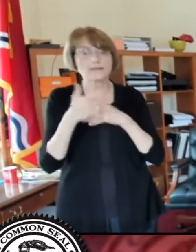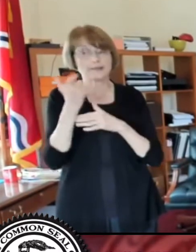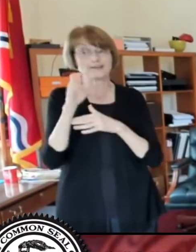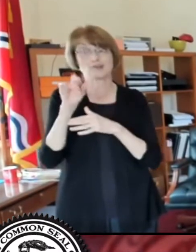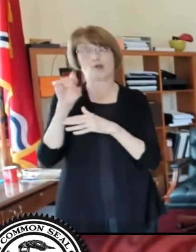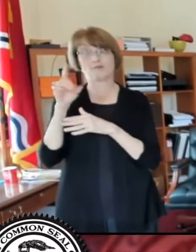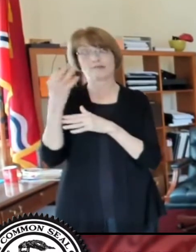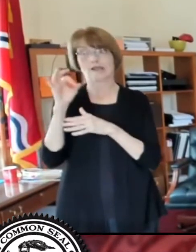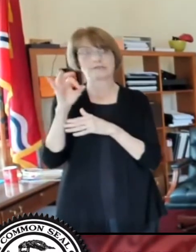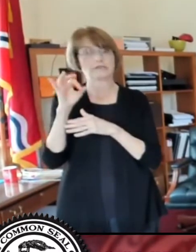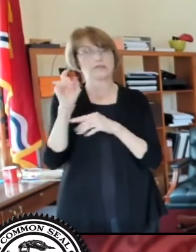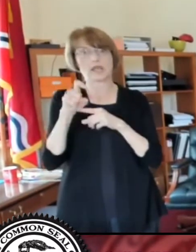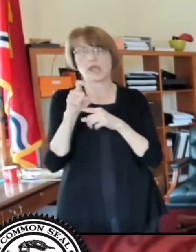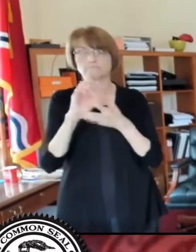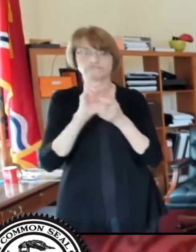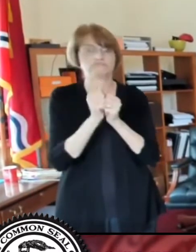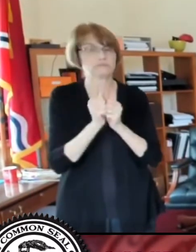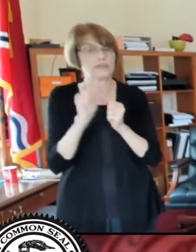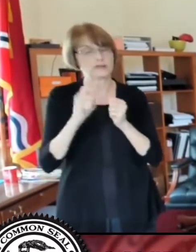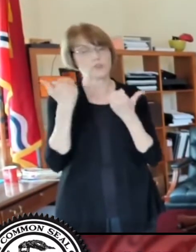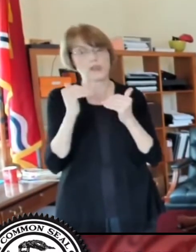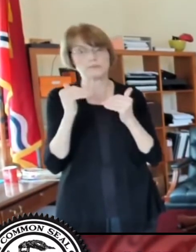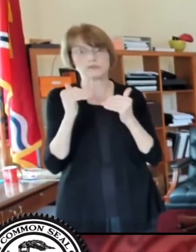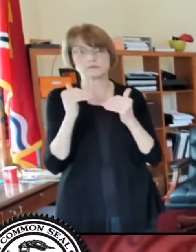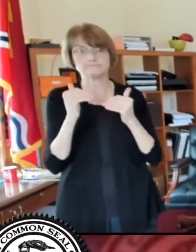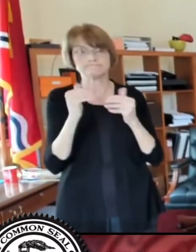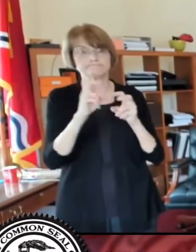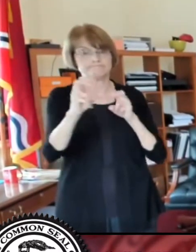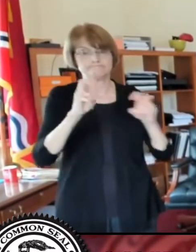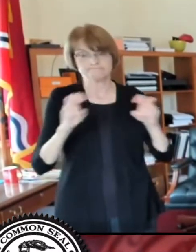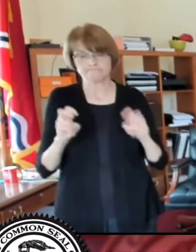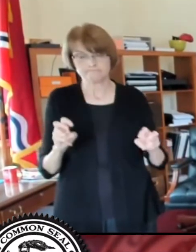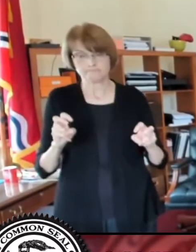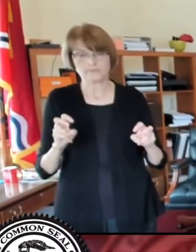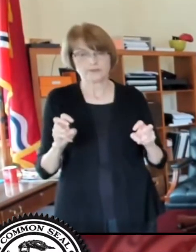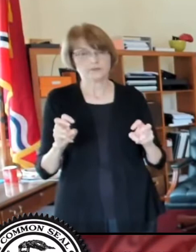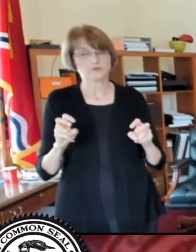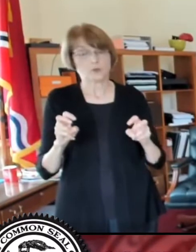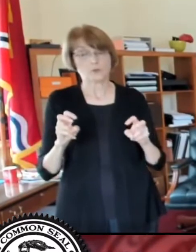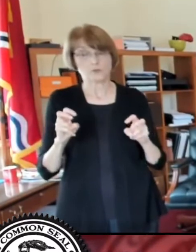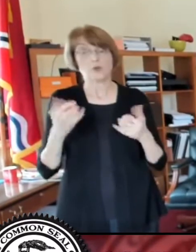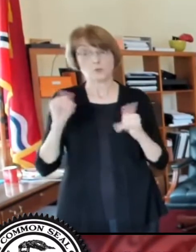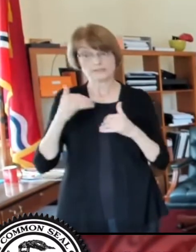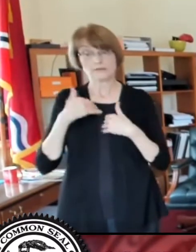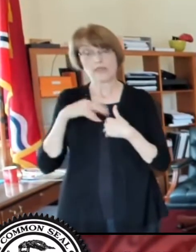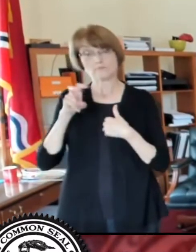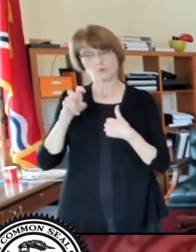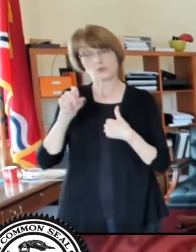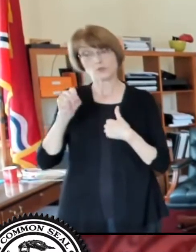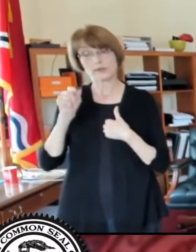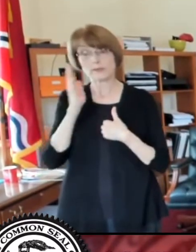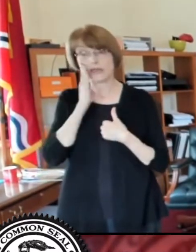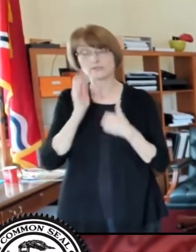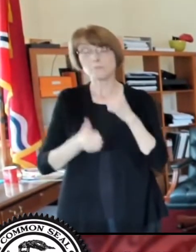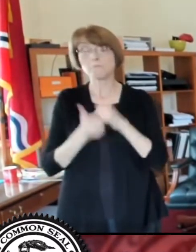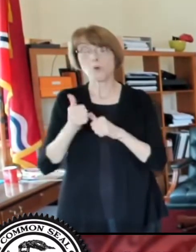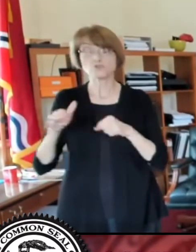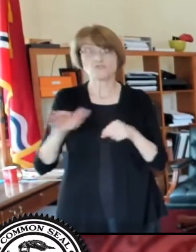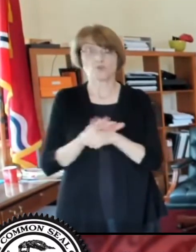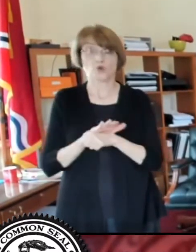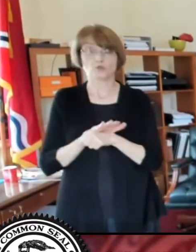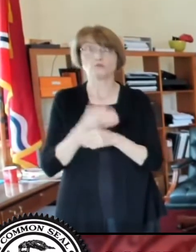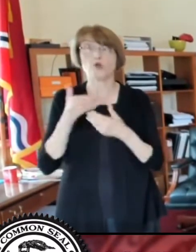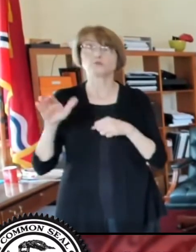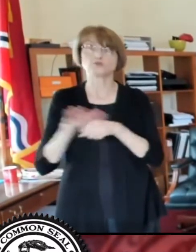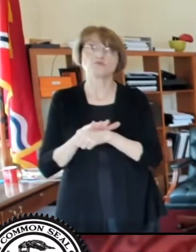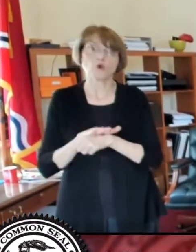So we still have those beds, and most of them are full. I mean, they're full, almost full,